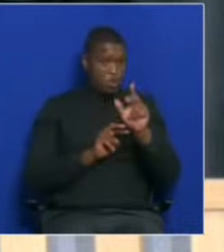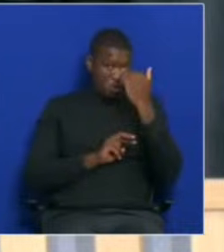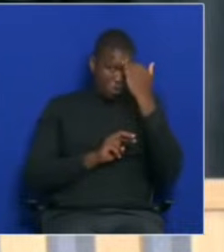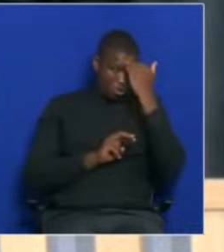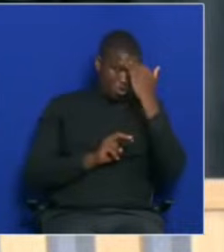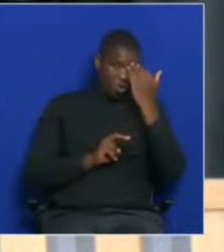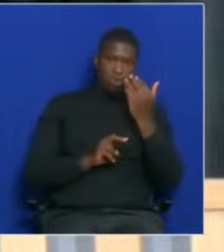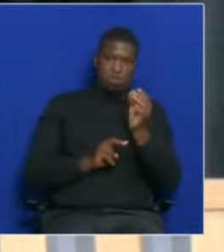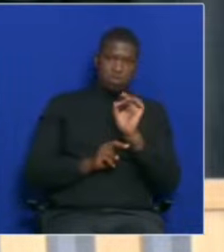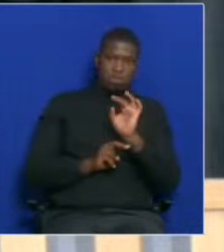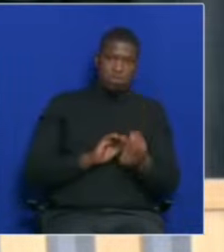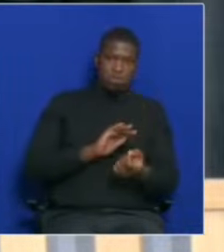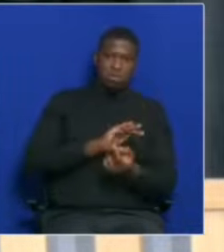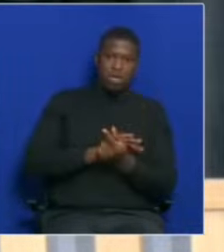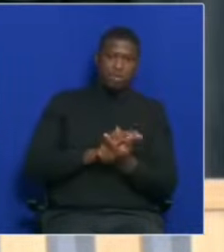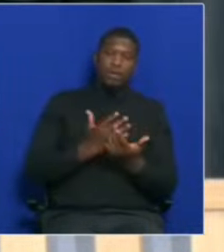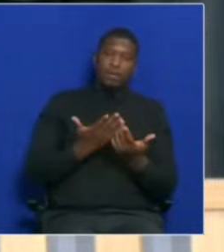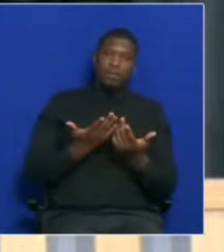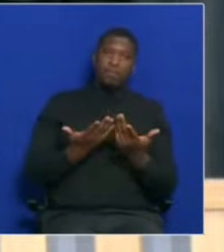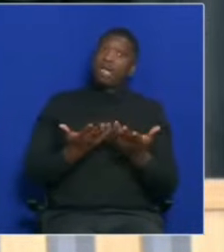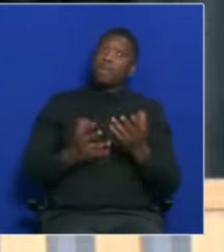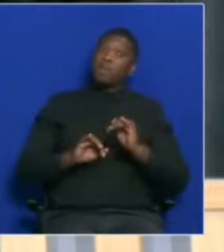And until you have satisfied yourselves